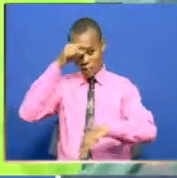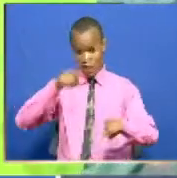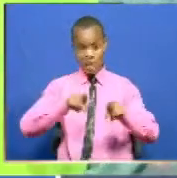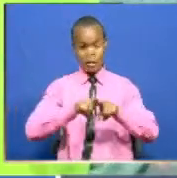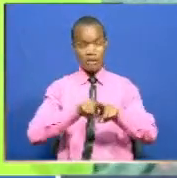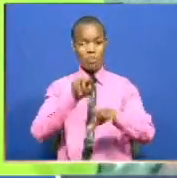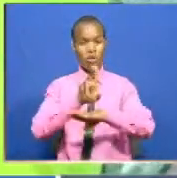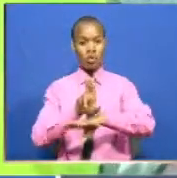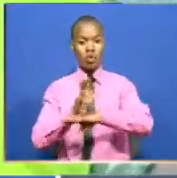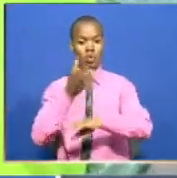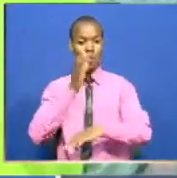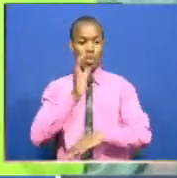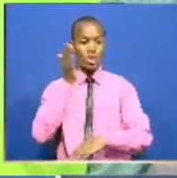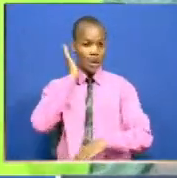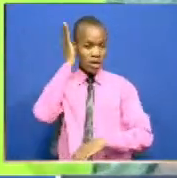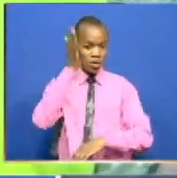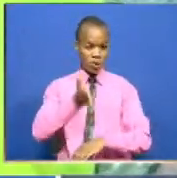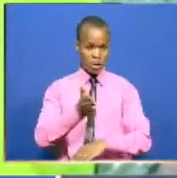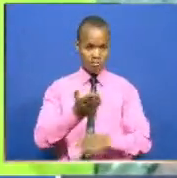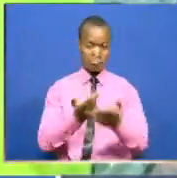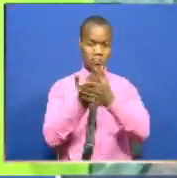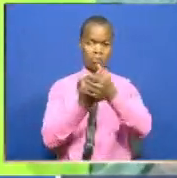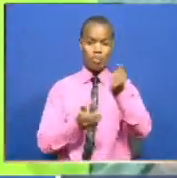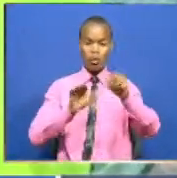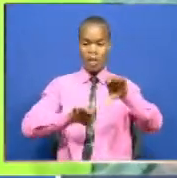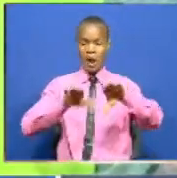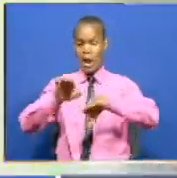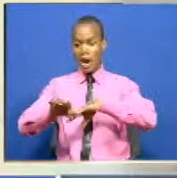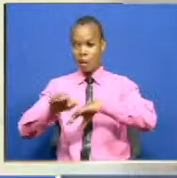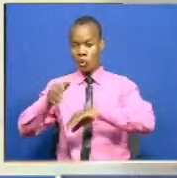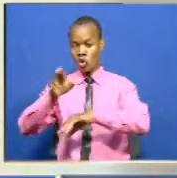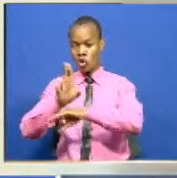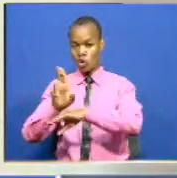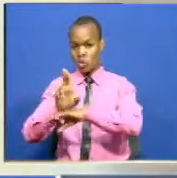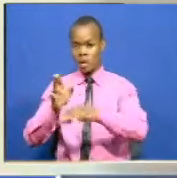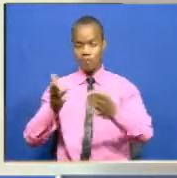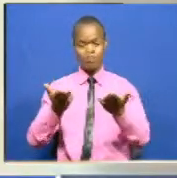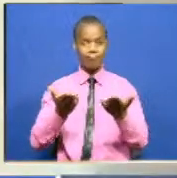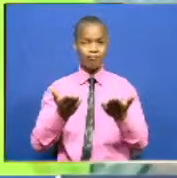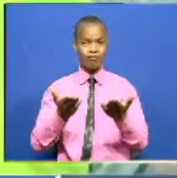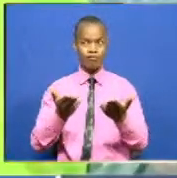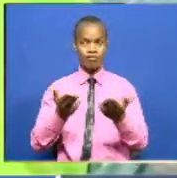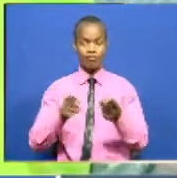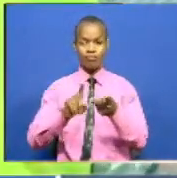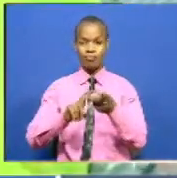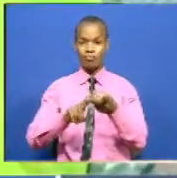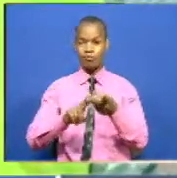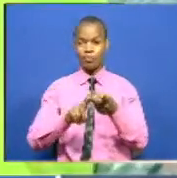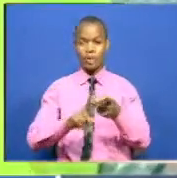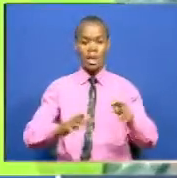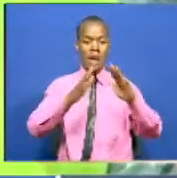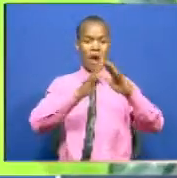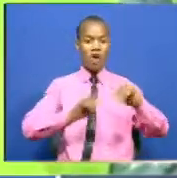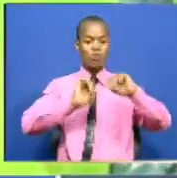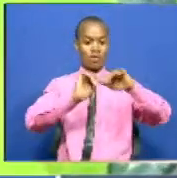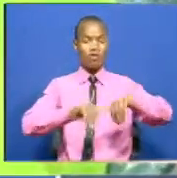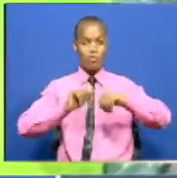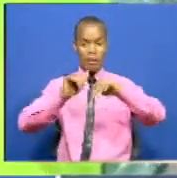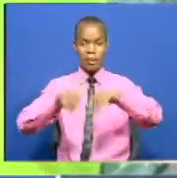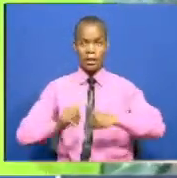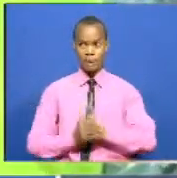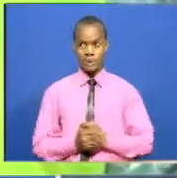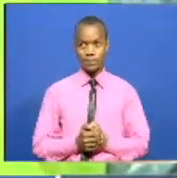water for both domestic use, livestock, and for household irrigation.